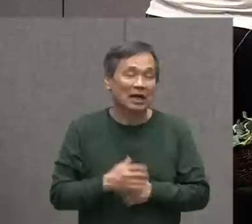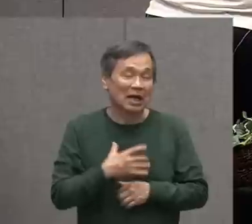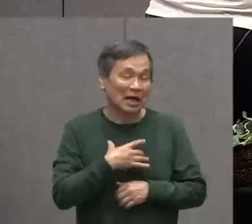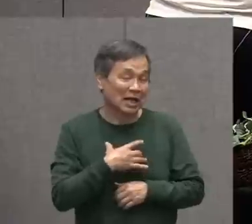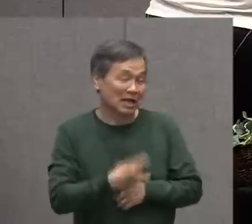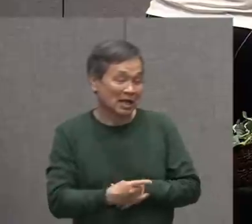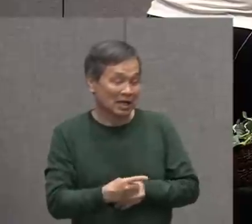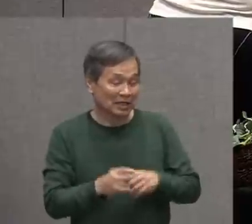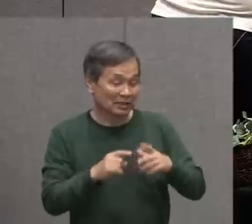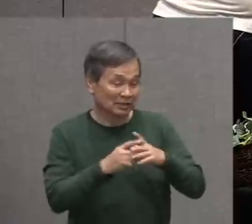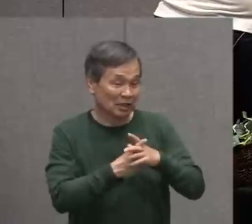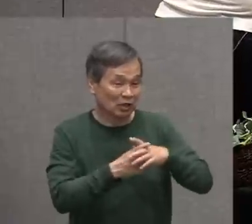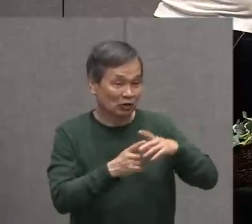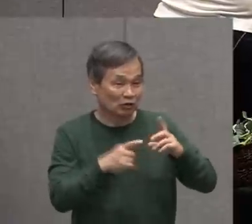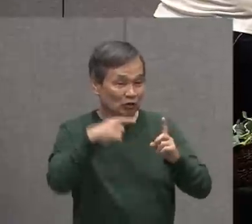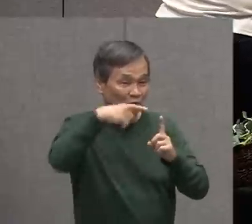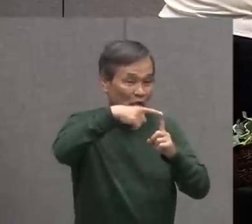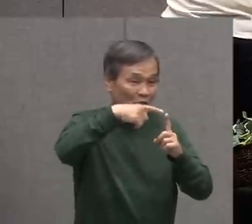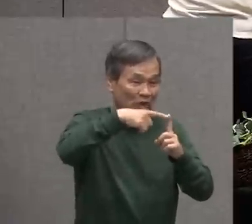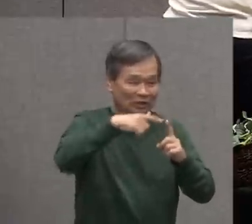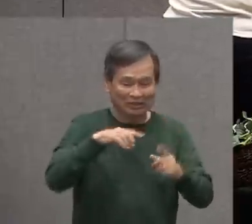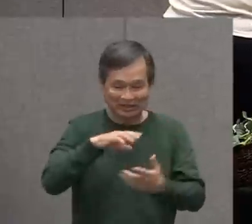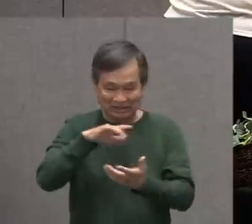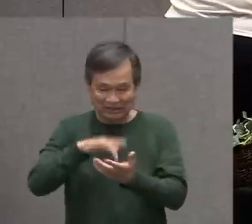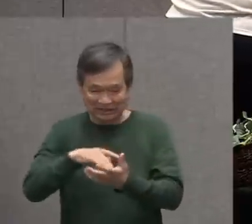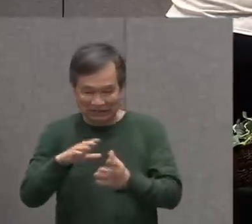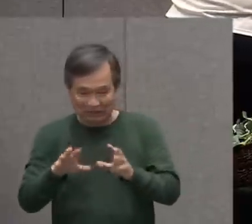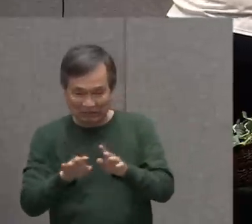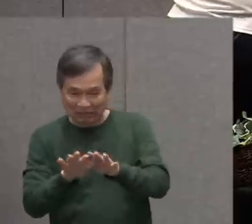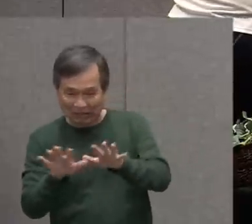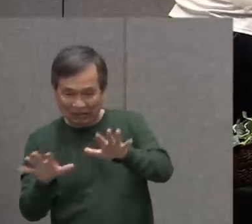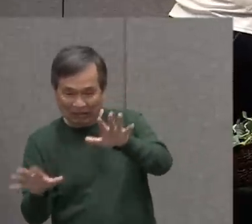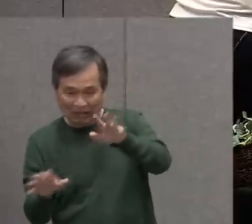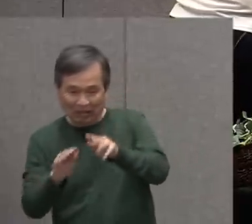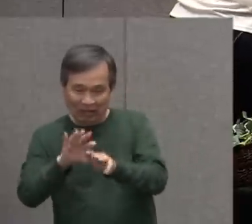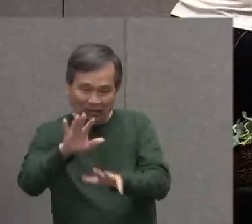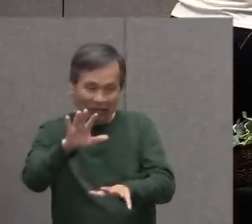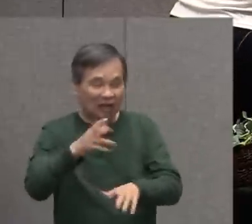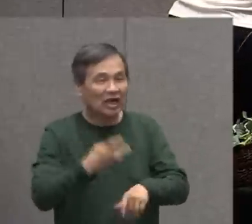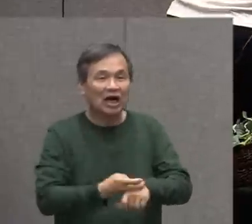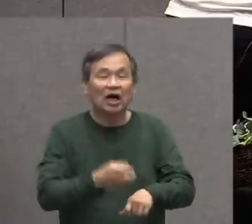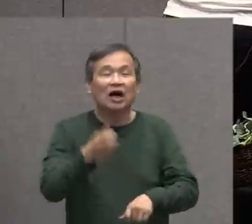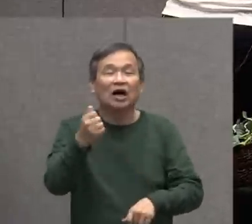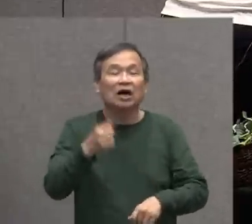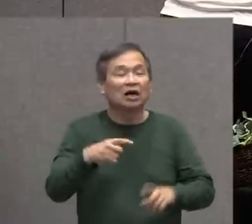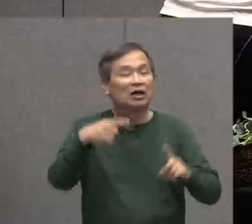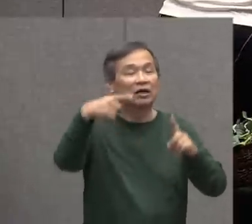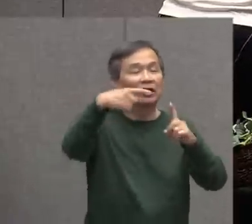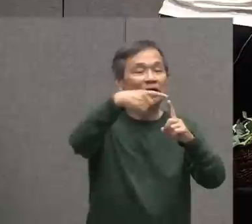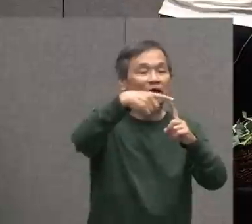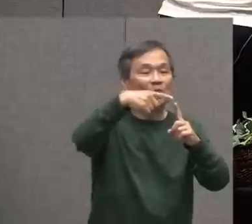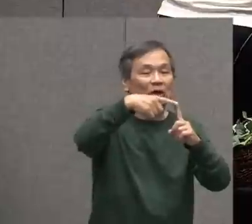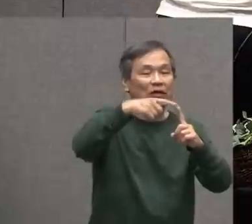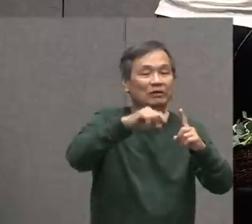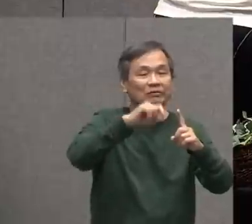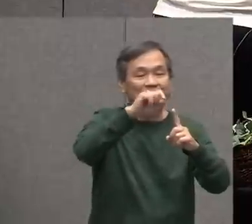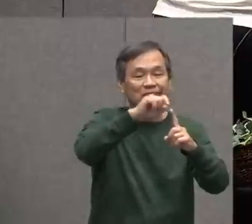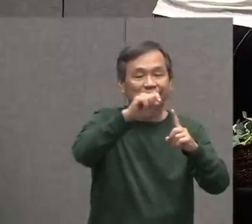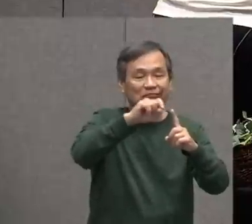in the corners because, again, if I started in the center, I would be losing a lot of space. I might have more space available than I really don't need